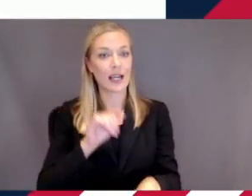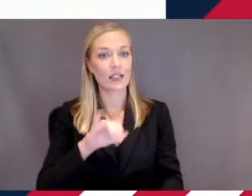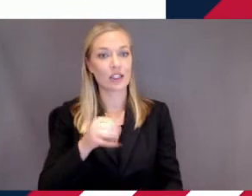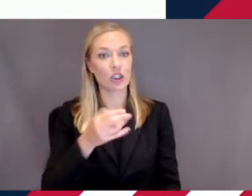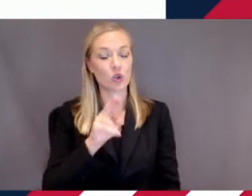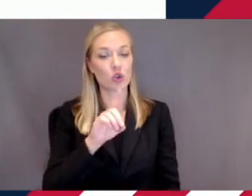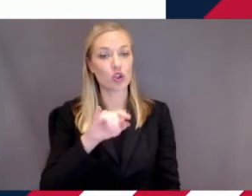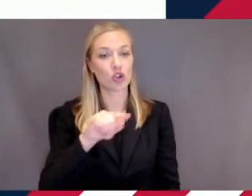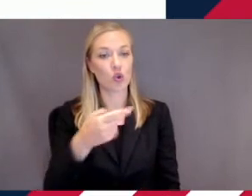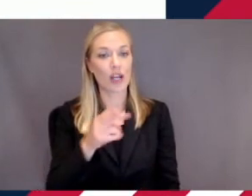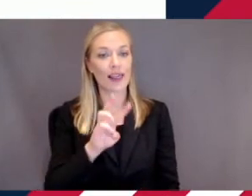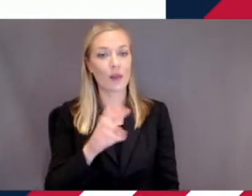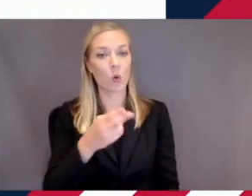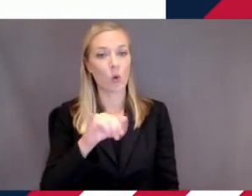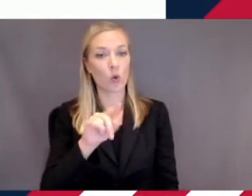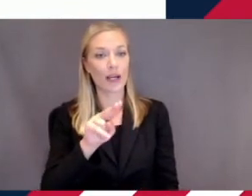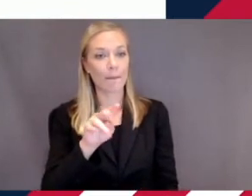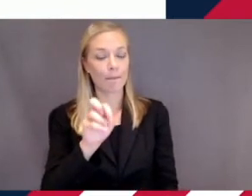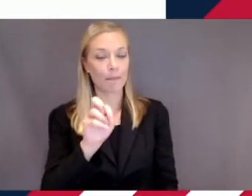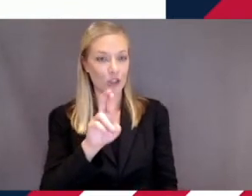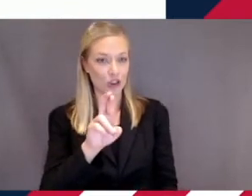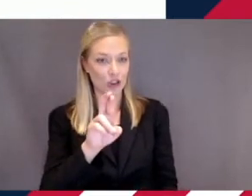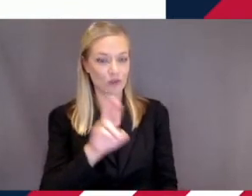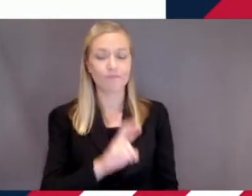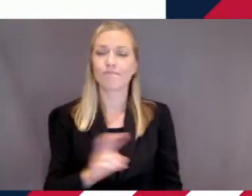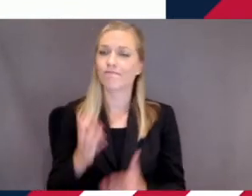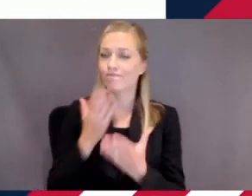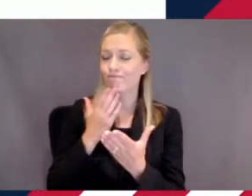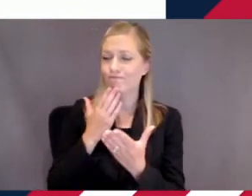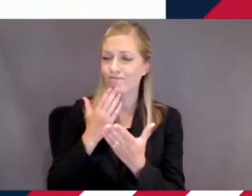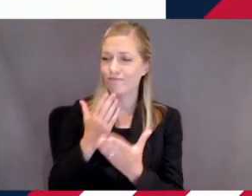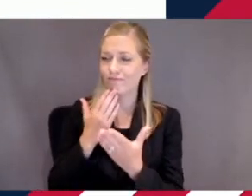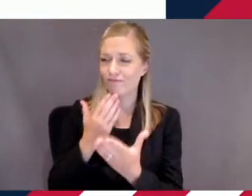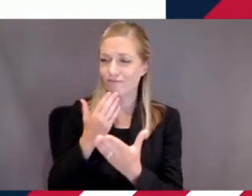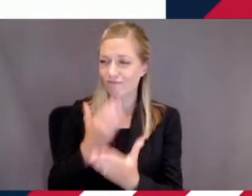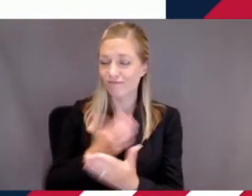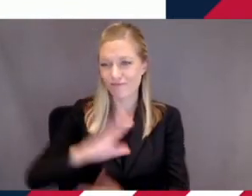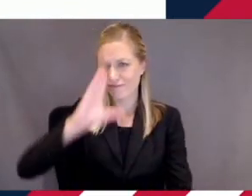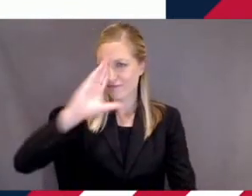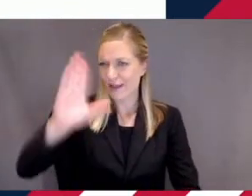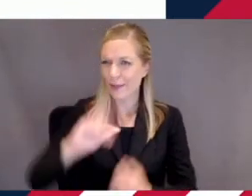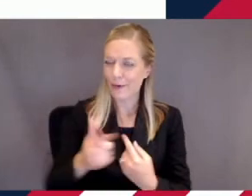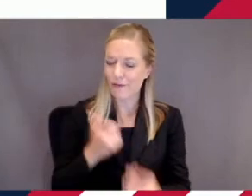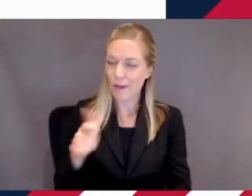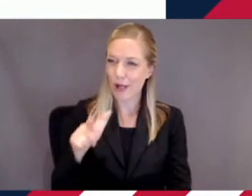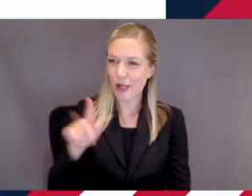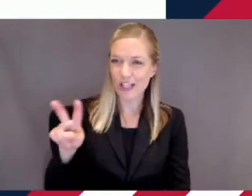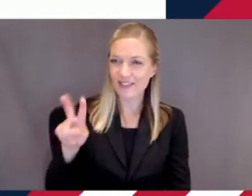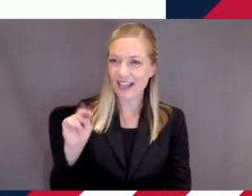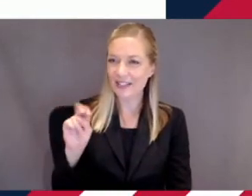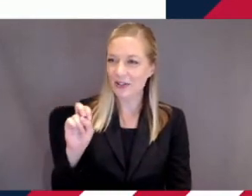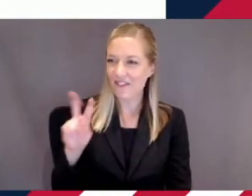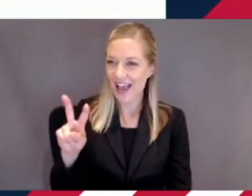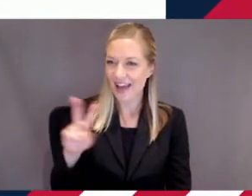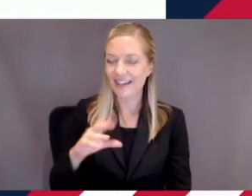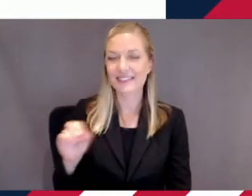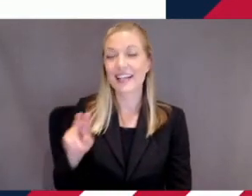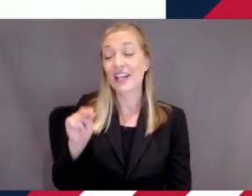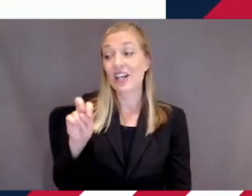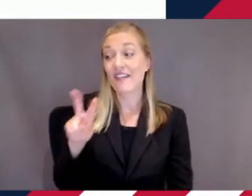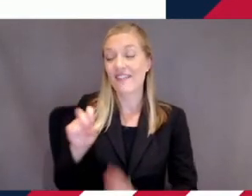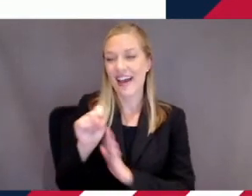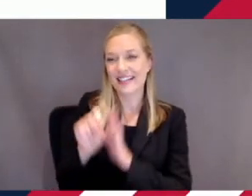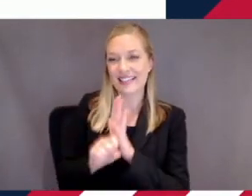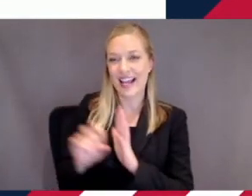Thank you, Chairman Frank. And hello from Las Vegas, Nevada, and the Nevada State Democratic Party. I'm Judith